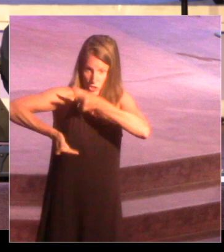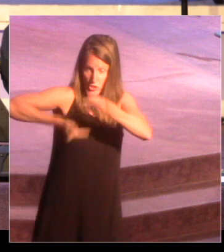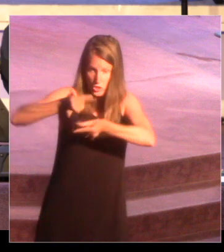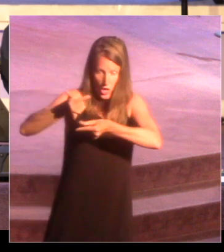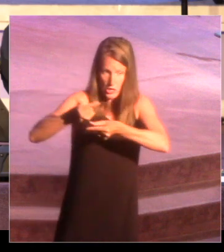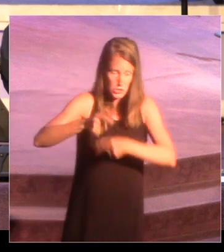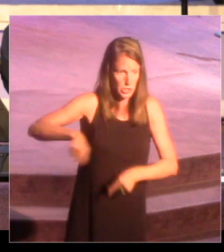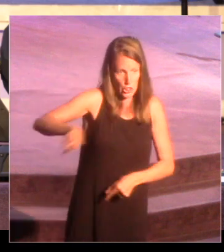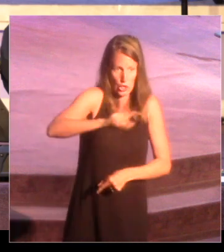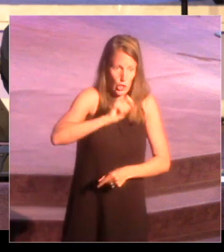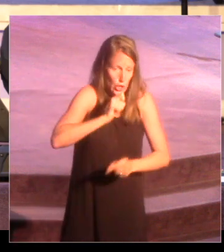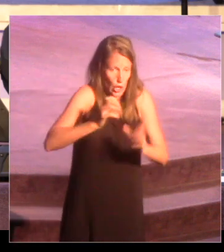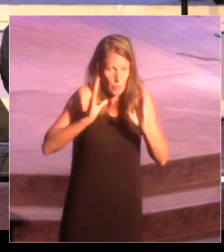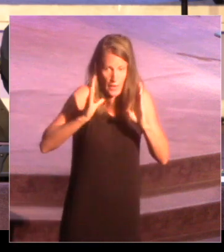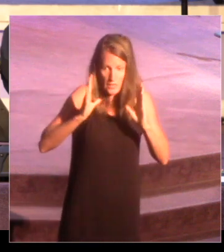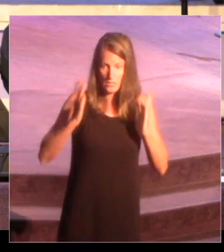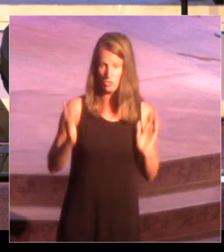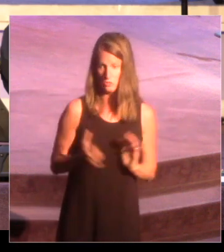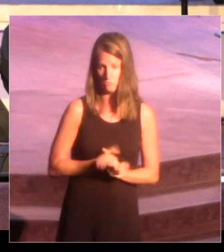paying attention.